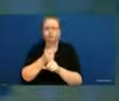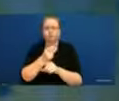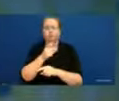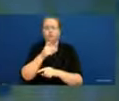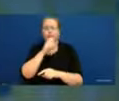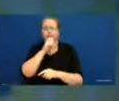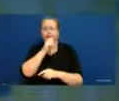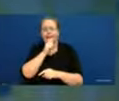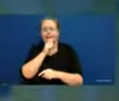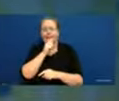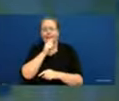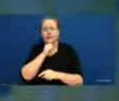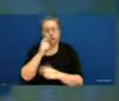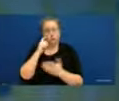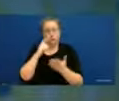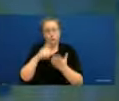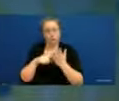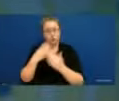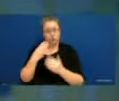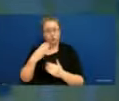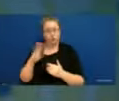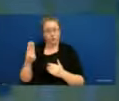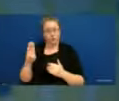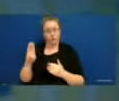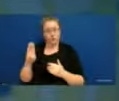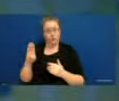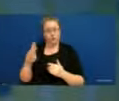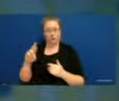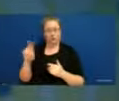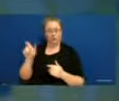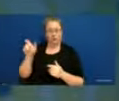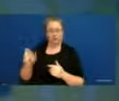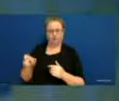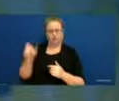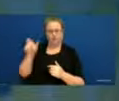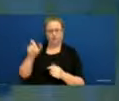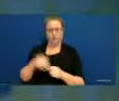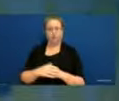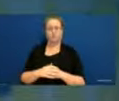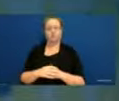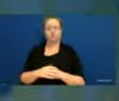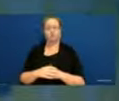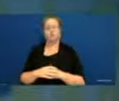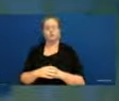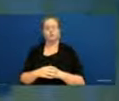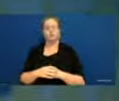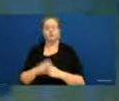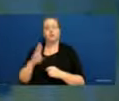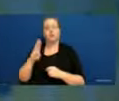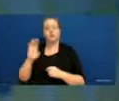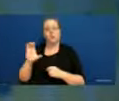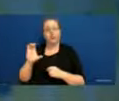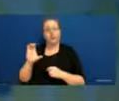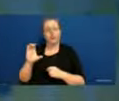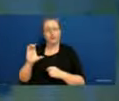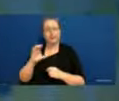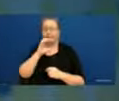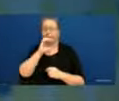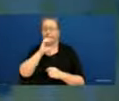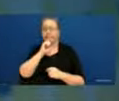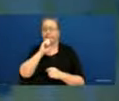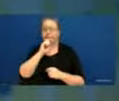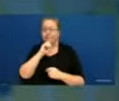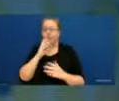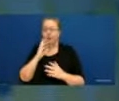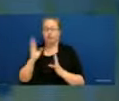age groups? So what this shows us in the blue bars on the far right are the percent of the BC population in